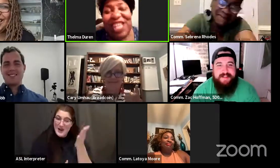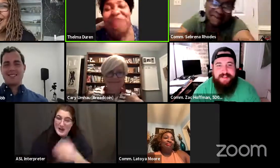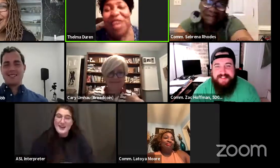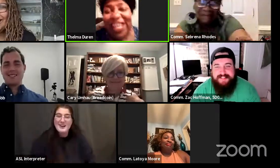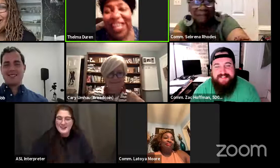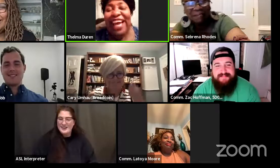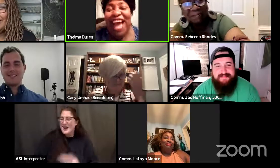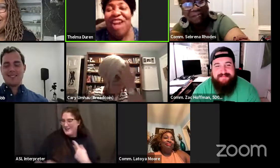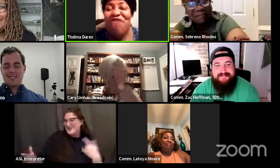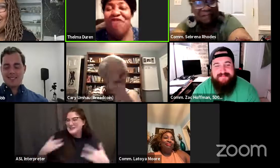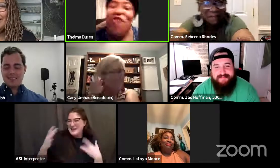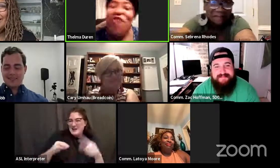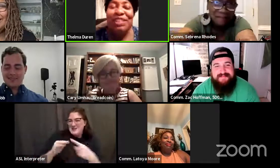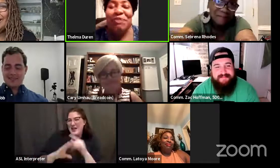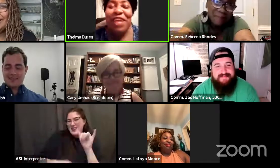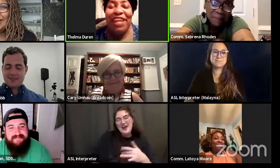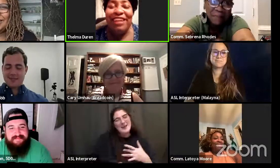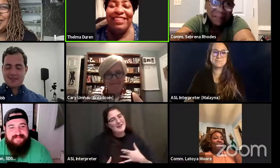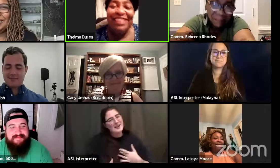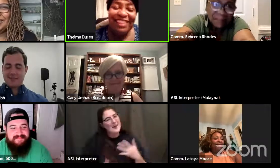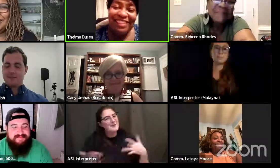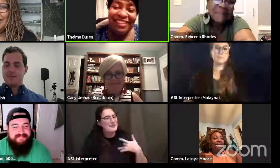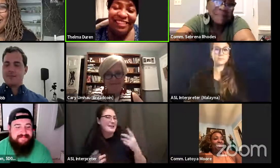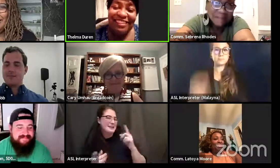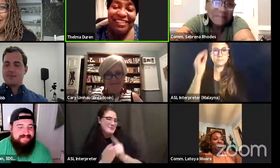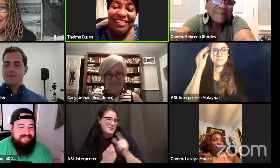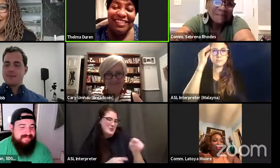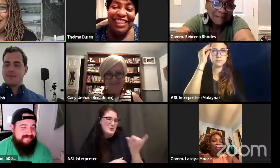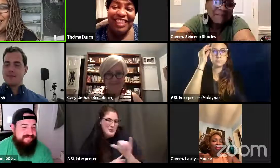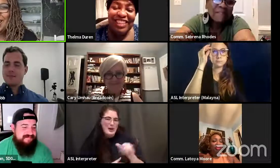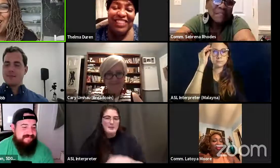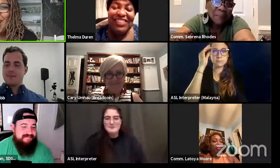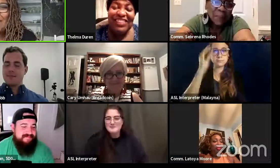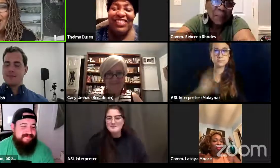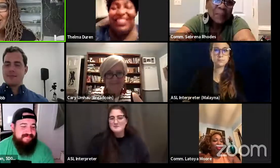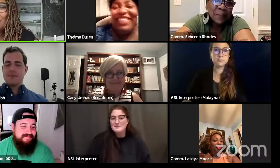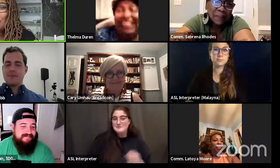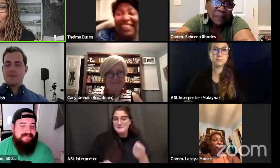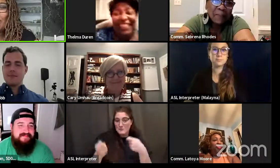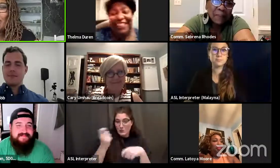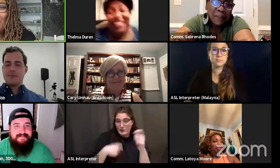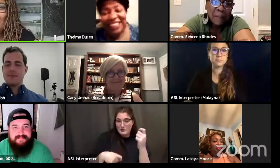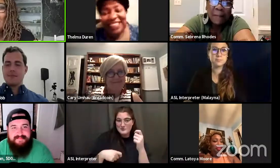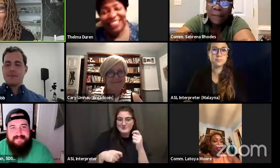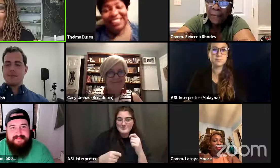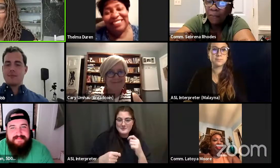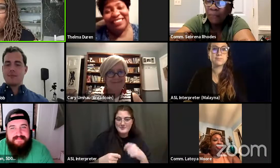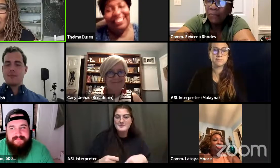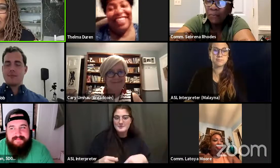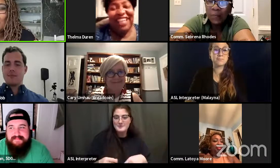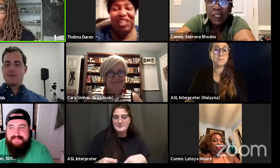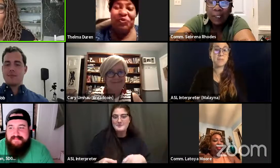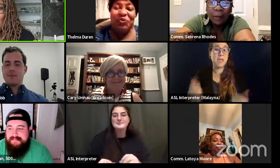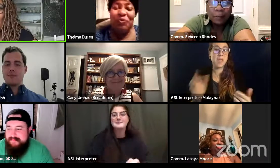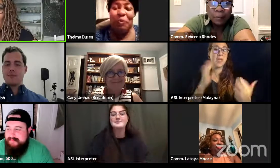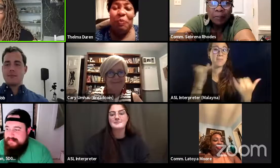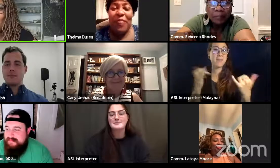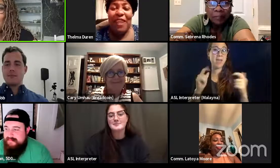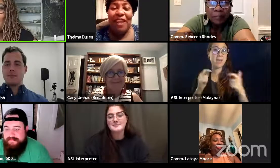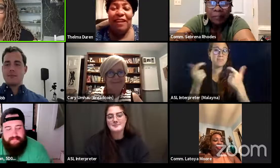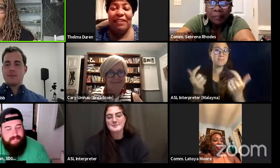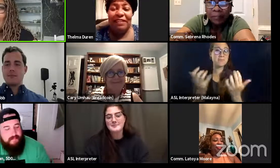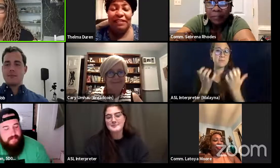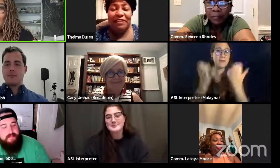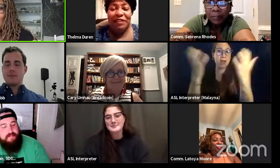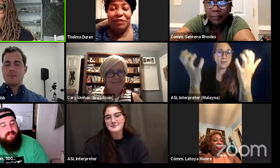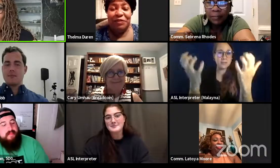You'll see me again. I look forward to meeting you. Yes. All right. So we'll move to the audience. And Bosco, if you could unmute